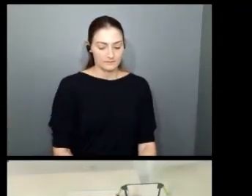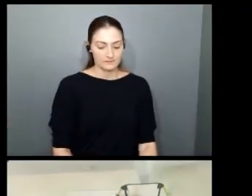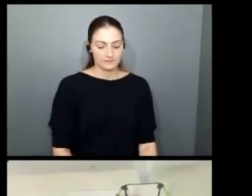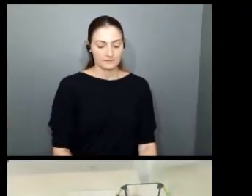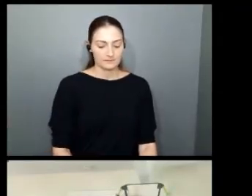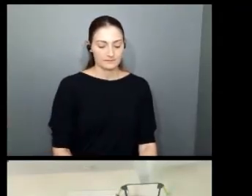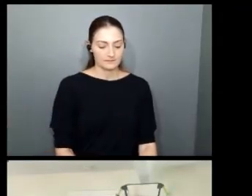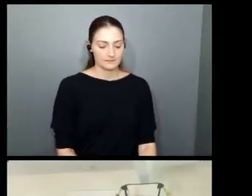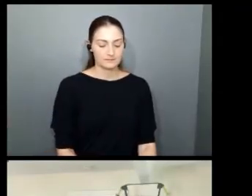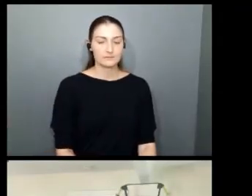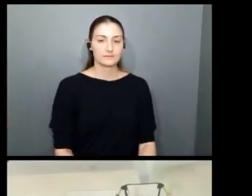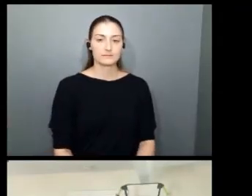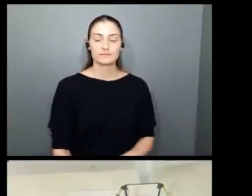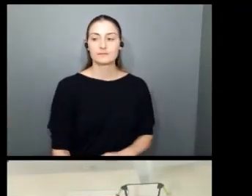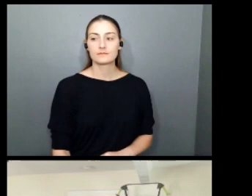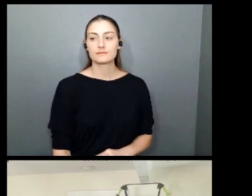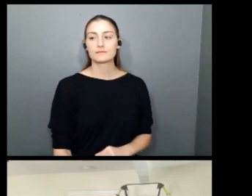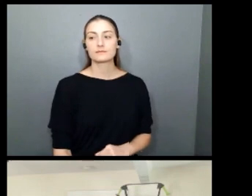Validation in terms of